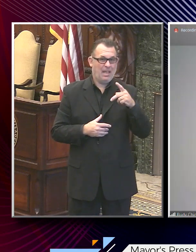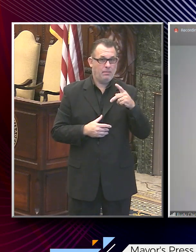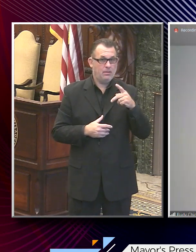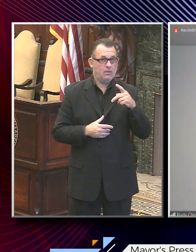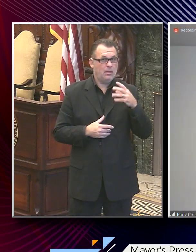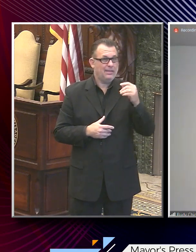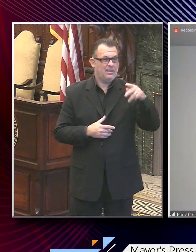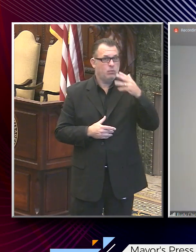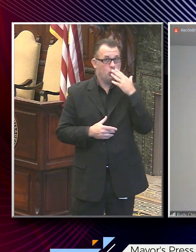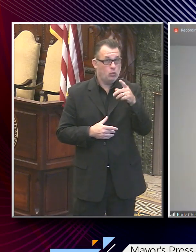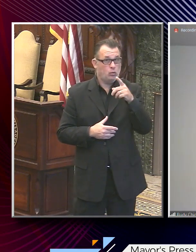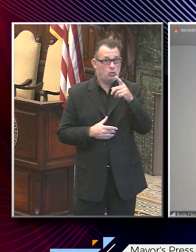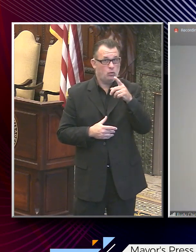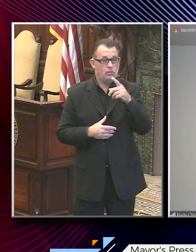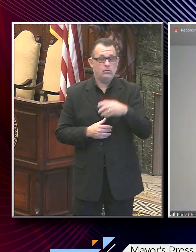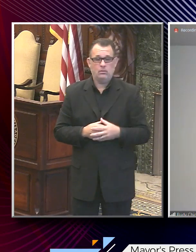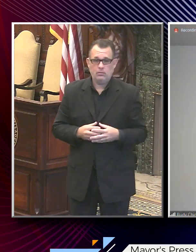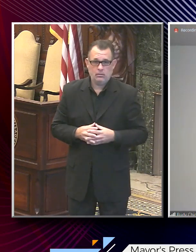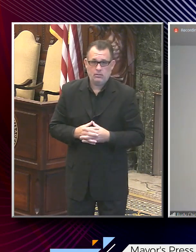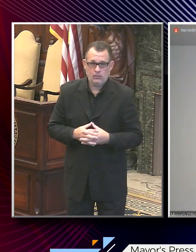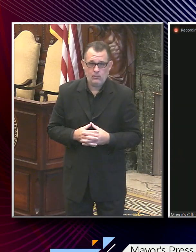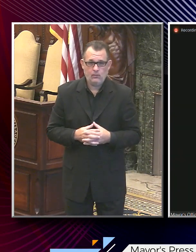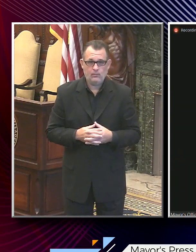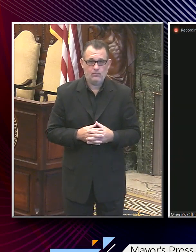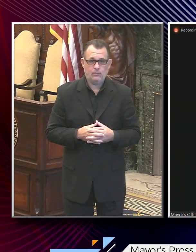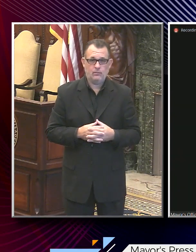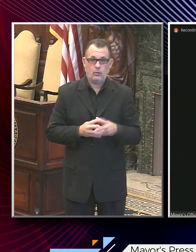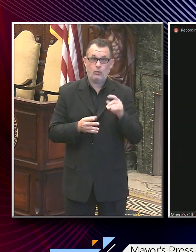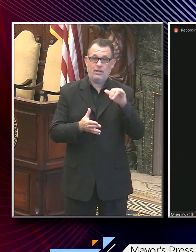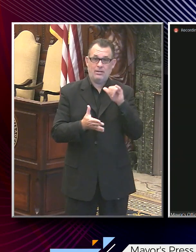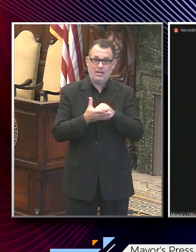Definitely. Thank you, guys. And on that note,